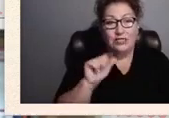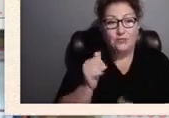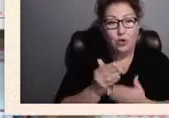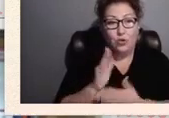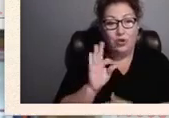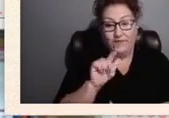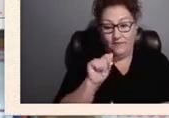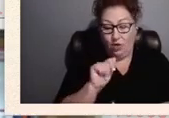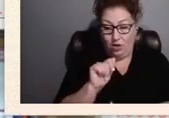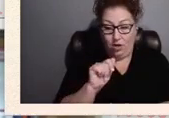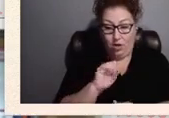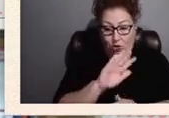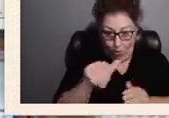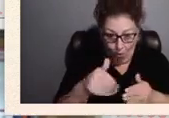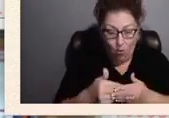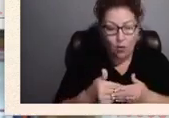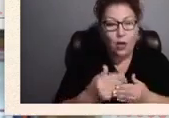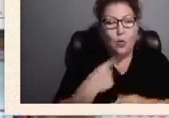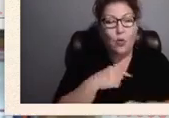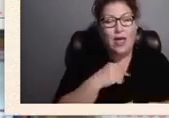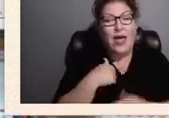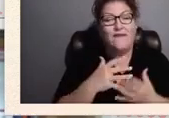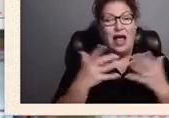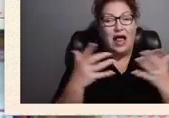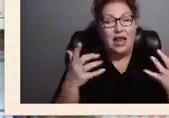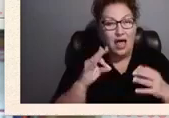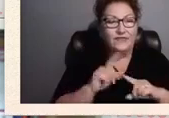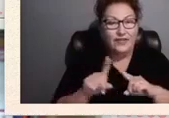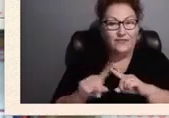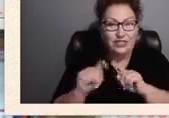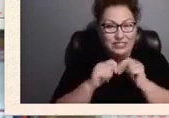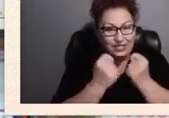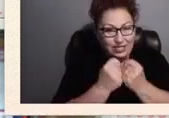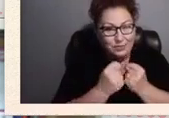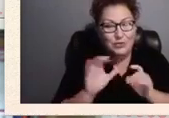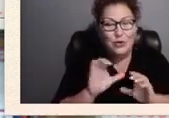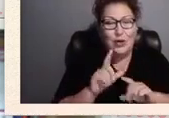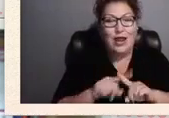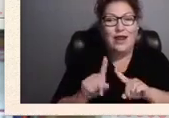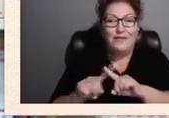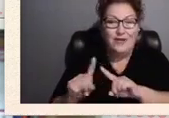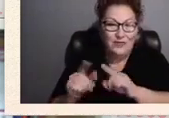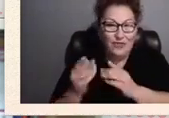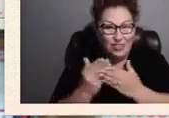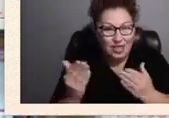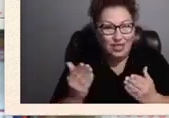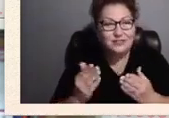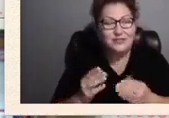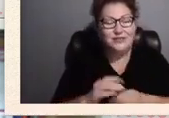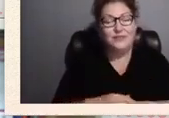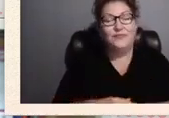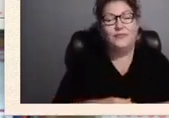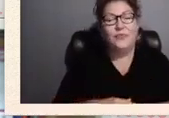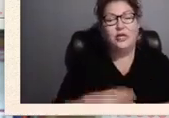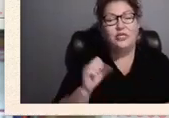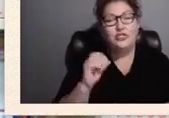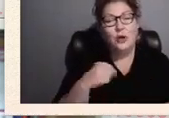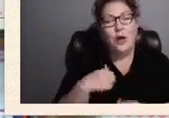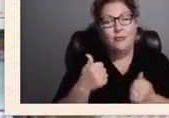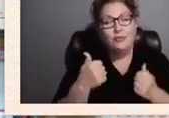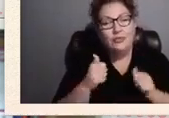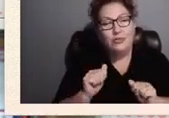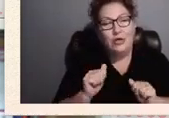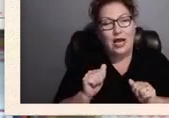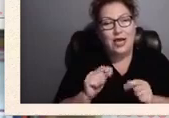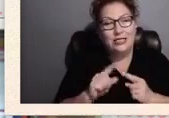whole, we have a lot of different teams doing a lot of things regarding individuals with disabilities. So I'm trying to run that laundry list